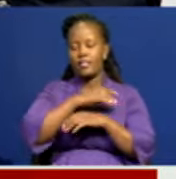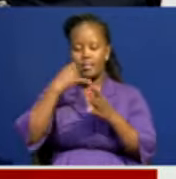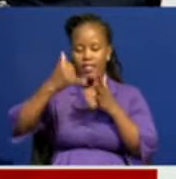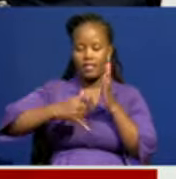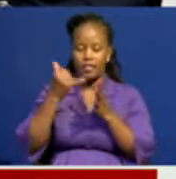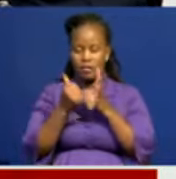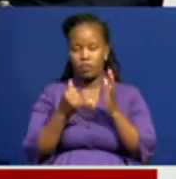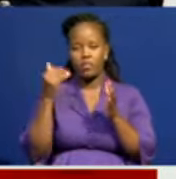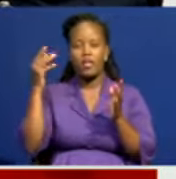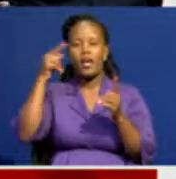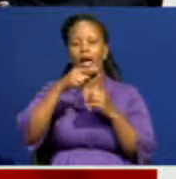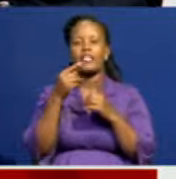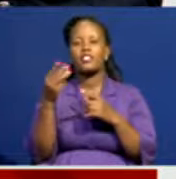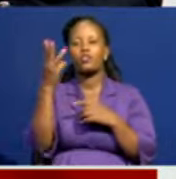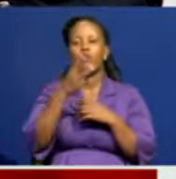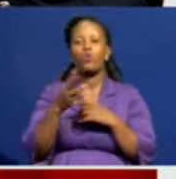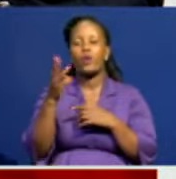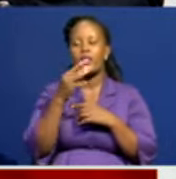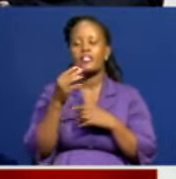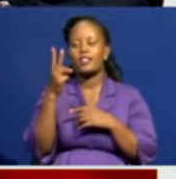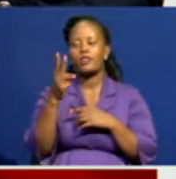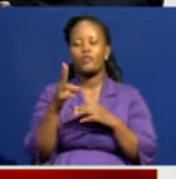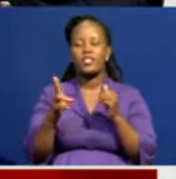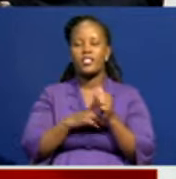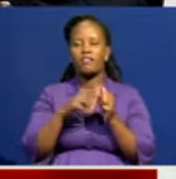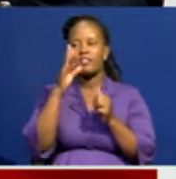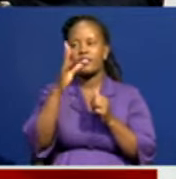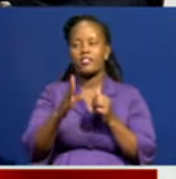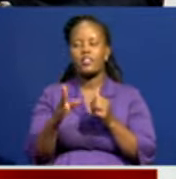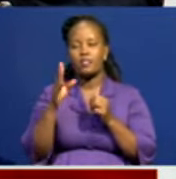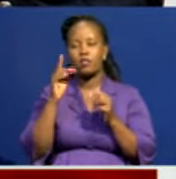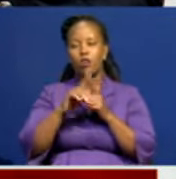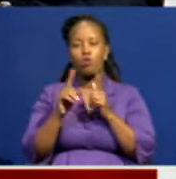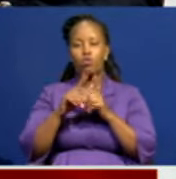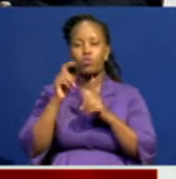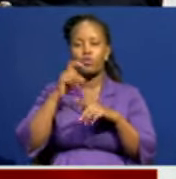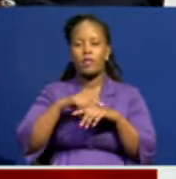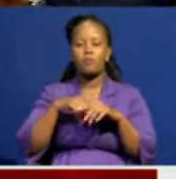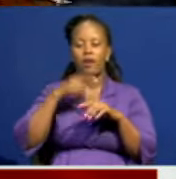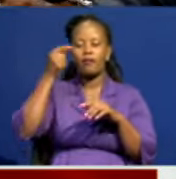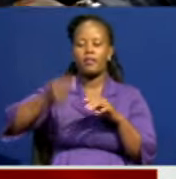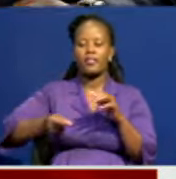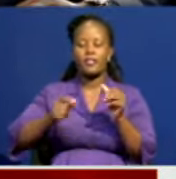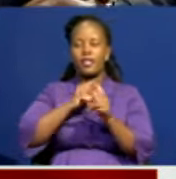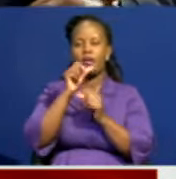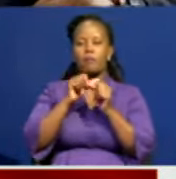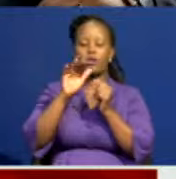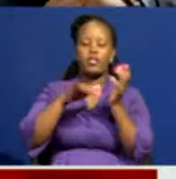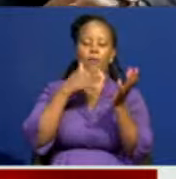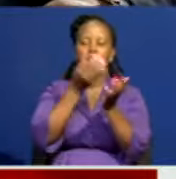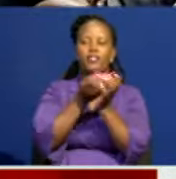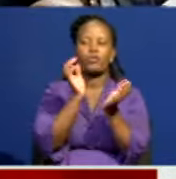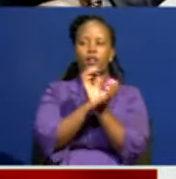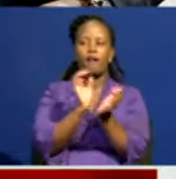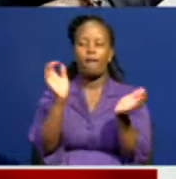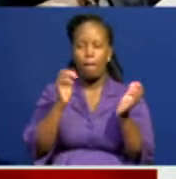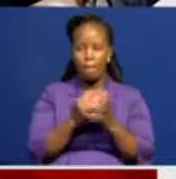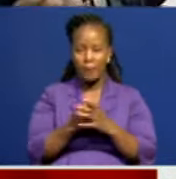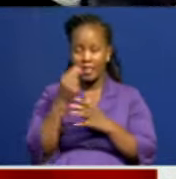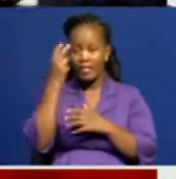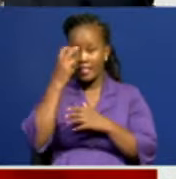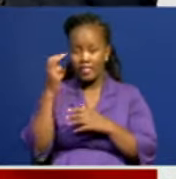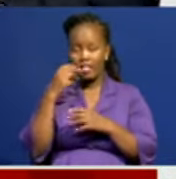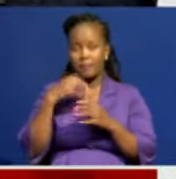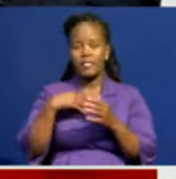Wednesday 27th December 2023, when the court will make a ruling on his bond terms. Now, the suspect, Andrew Aseri Kirungu, has